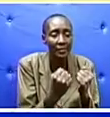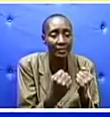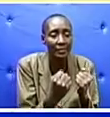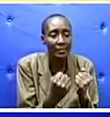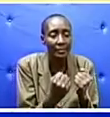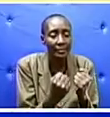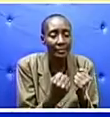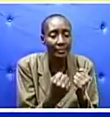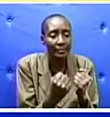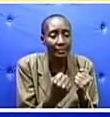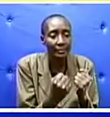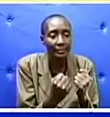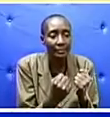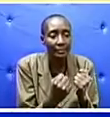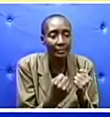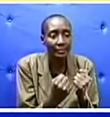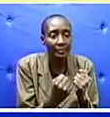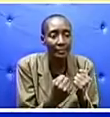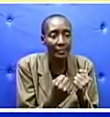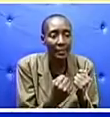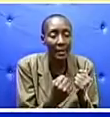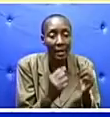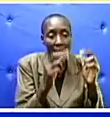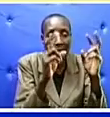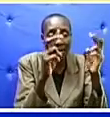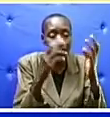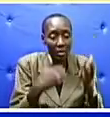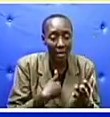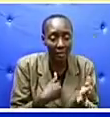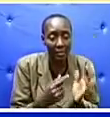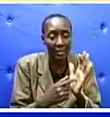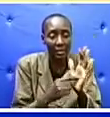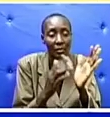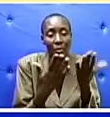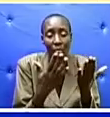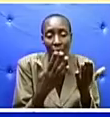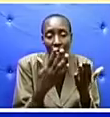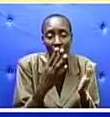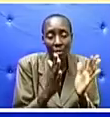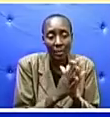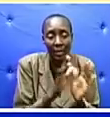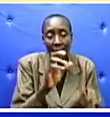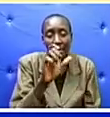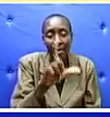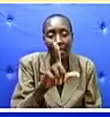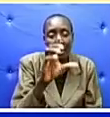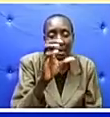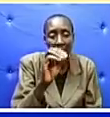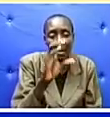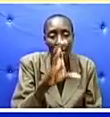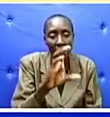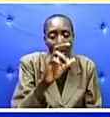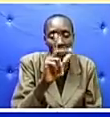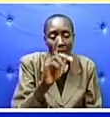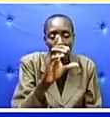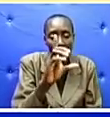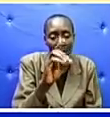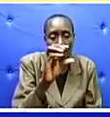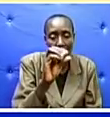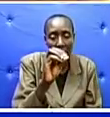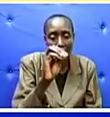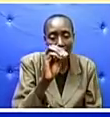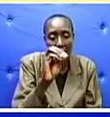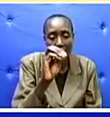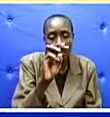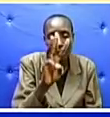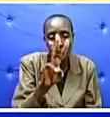Like, I have an issue like with the lockdown. For example, when they reduce the timing, when people